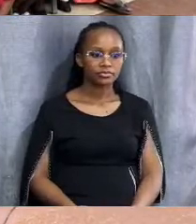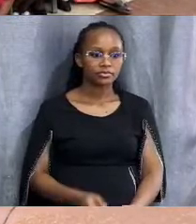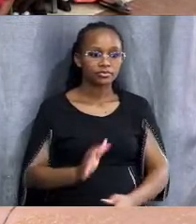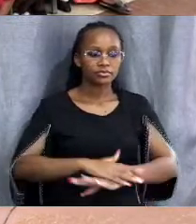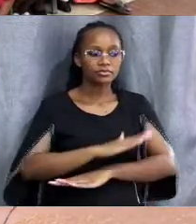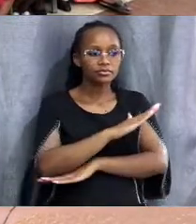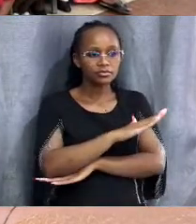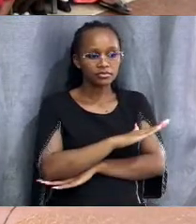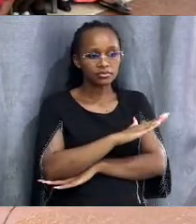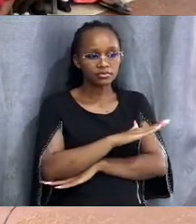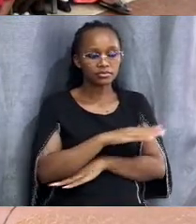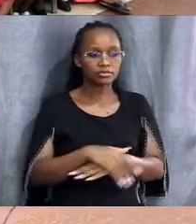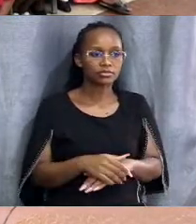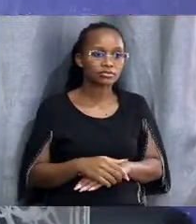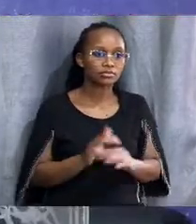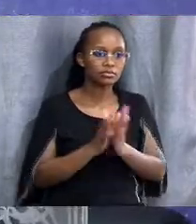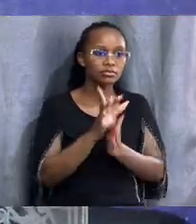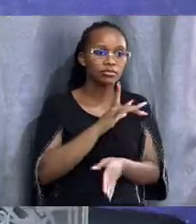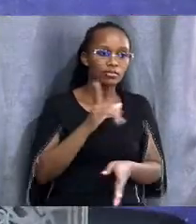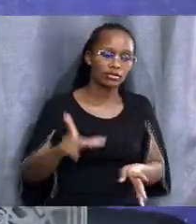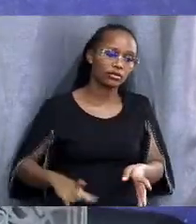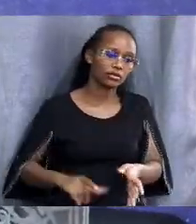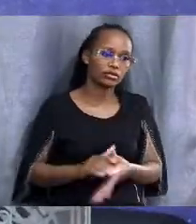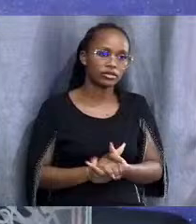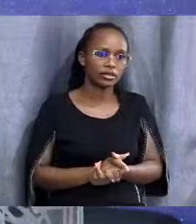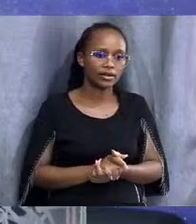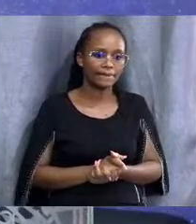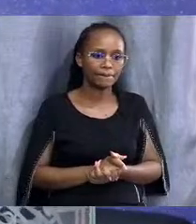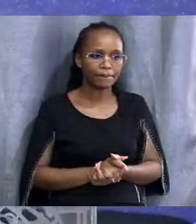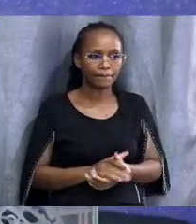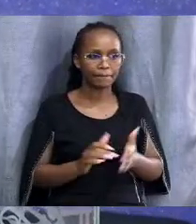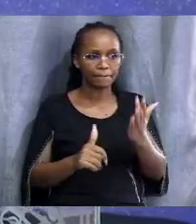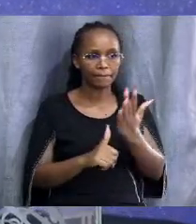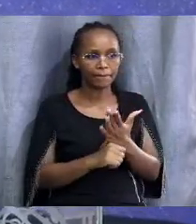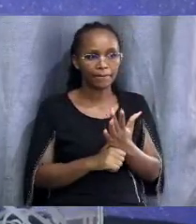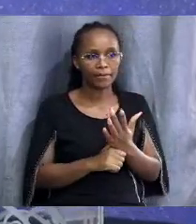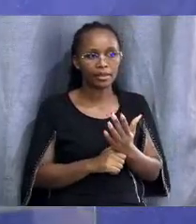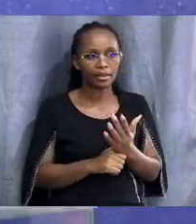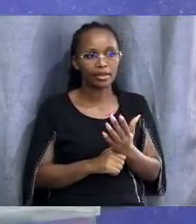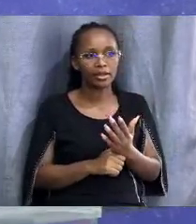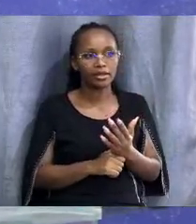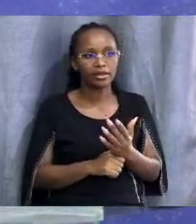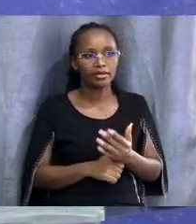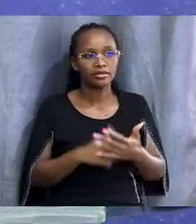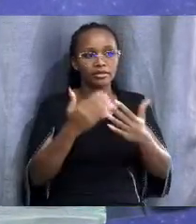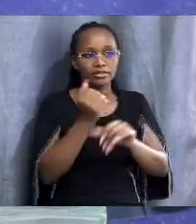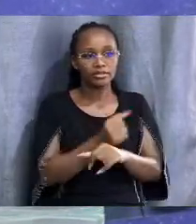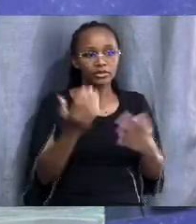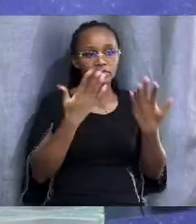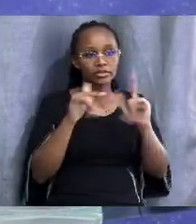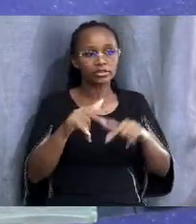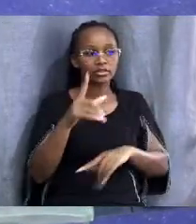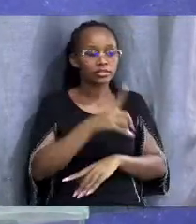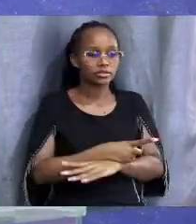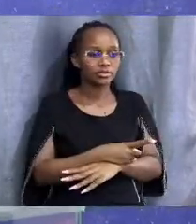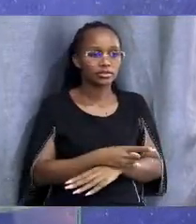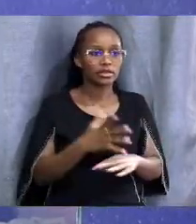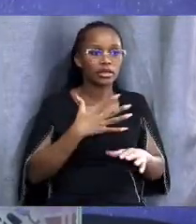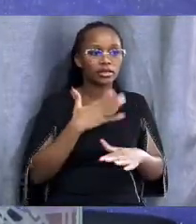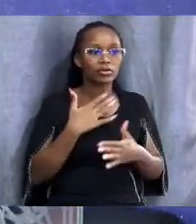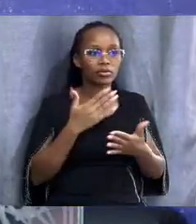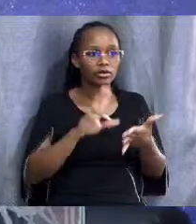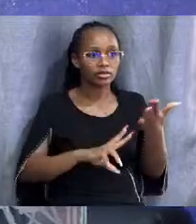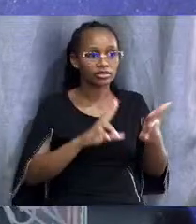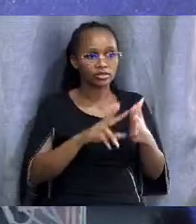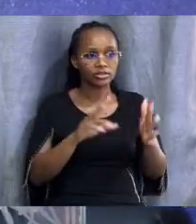Good evening. Praise God. My name is Robert Kinywa. I'm blessed and saved this evening. I would like to